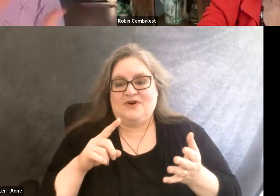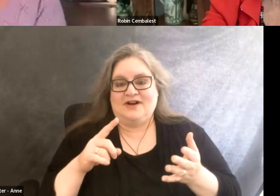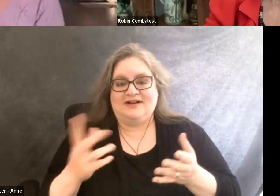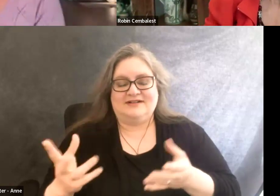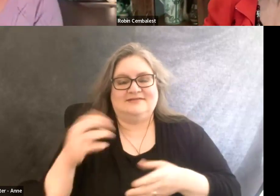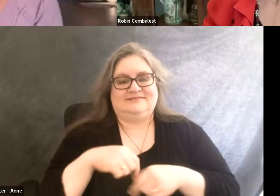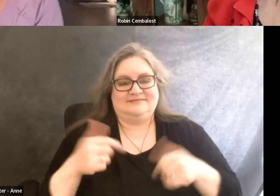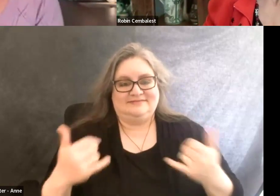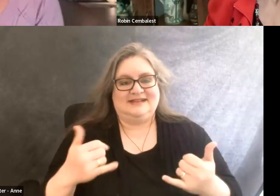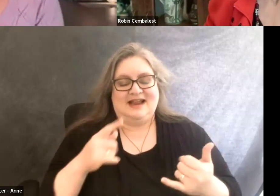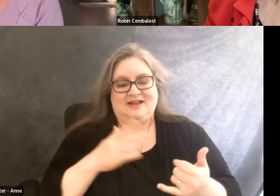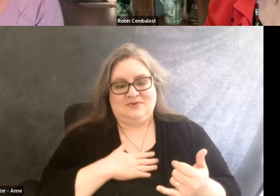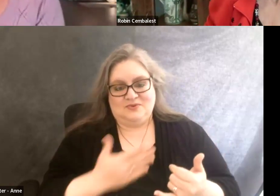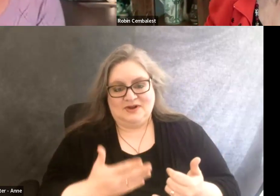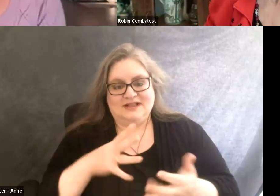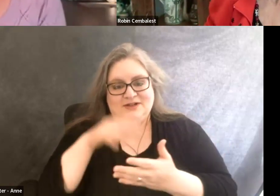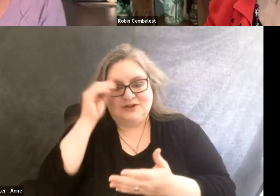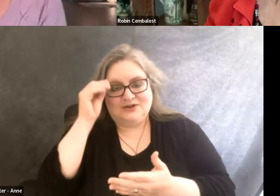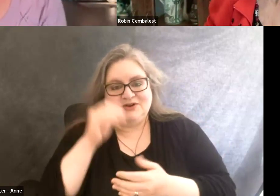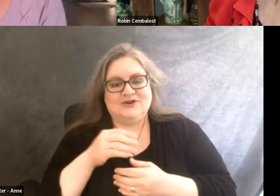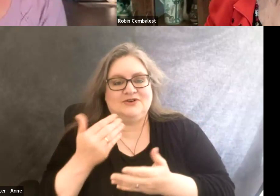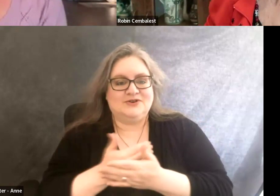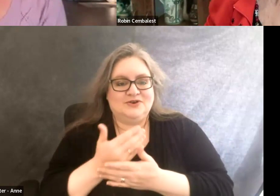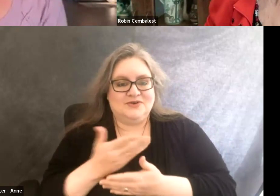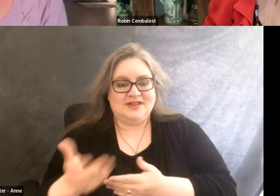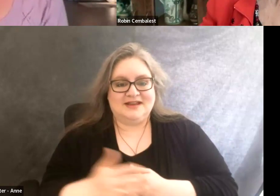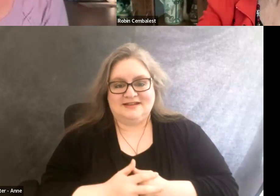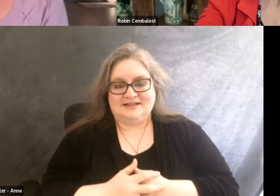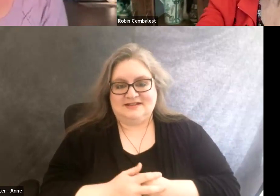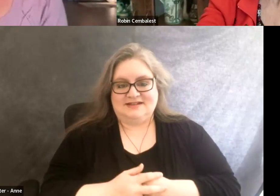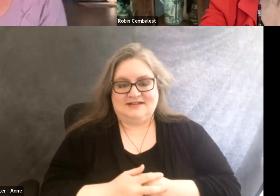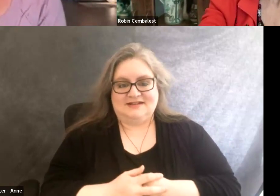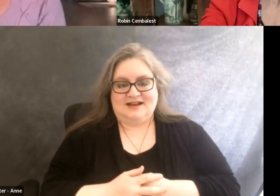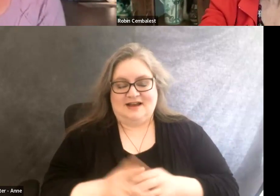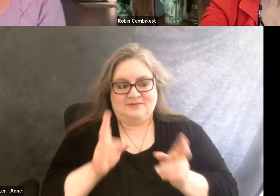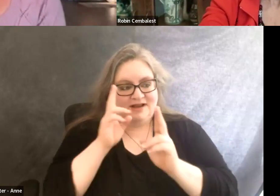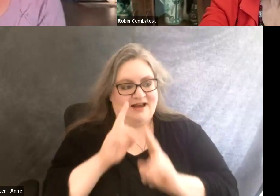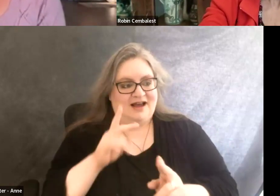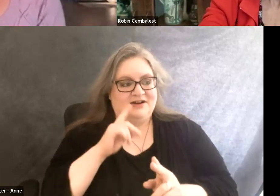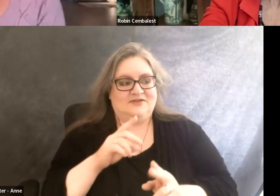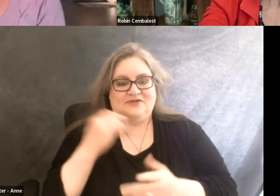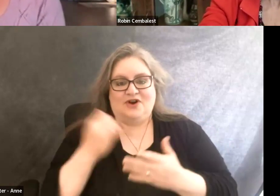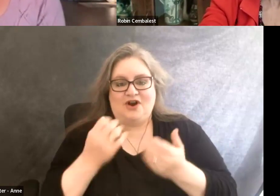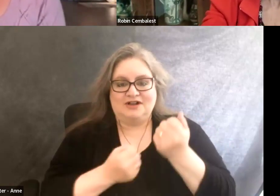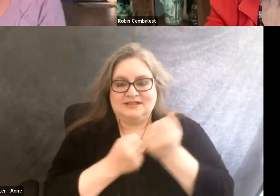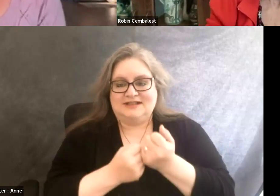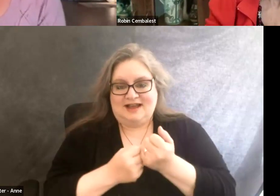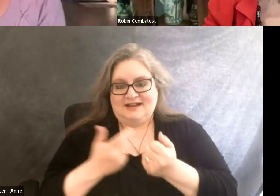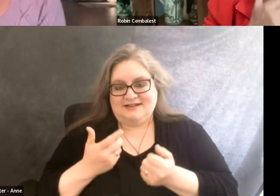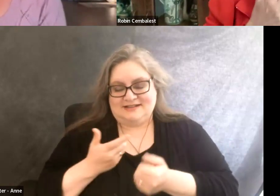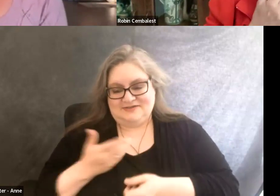being here and being willing to learn new things. Super honored for Arts Alliance for having me,